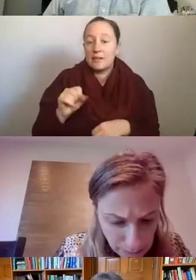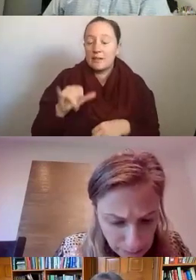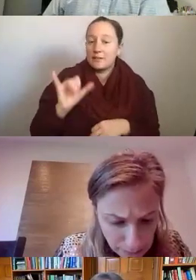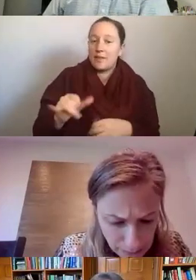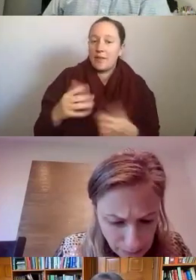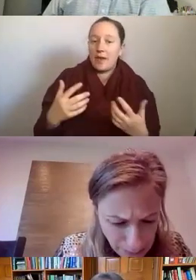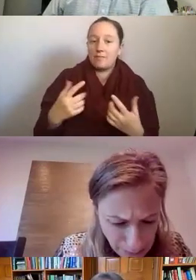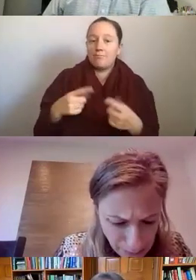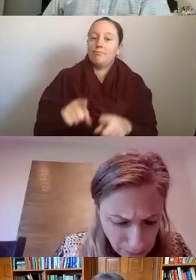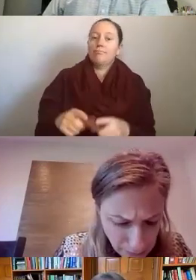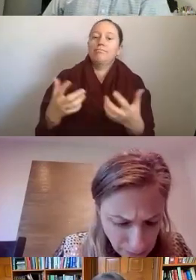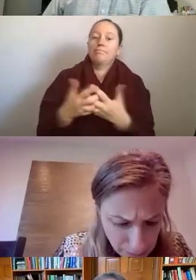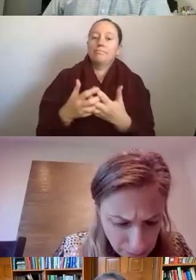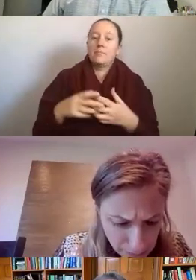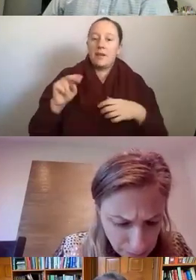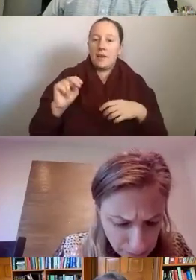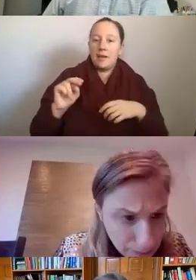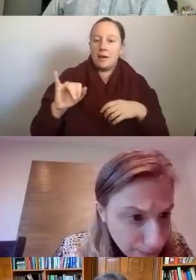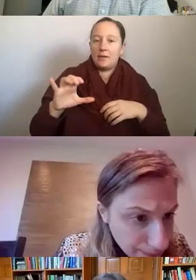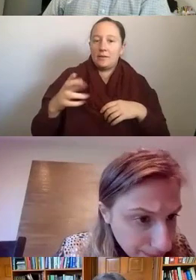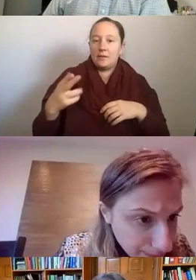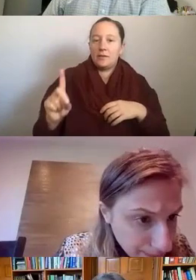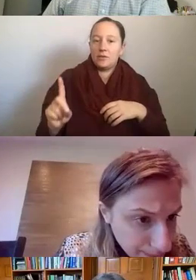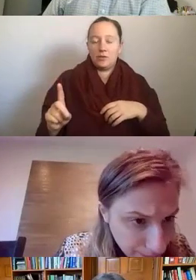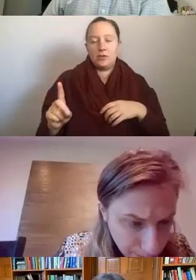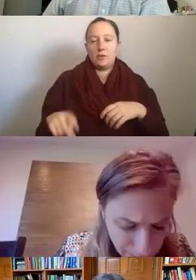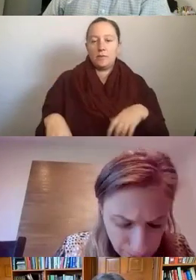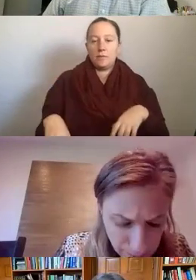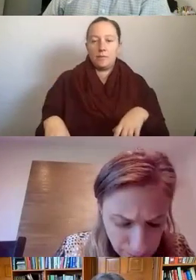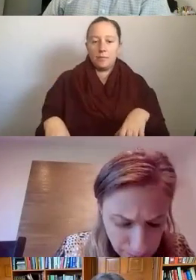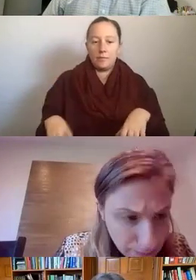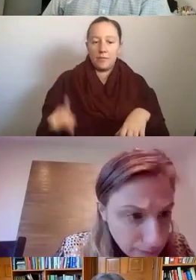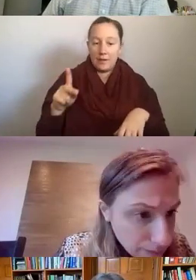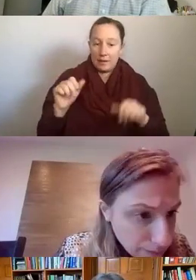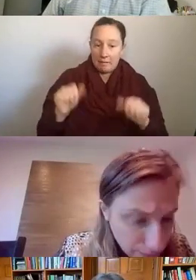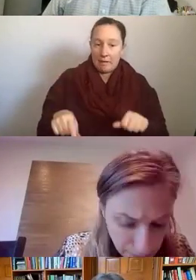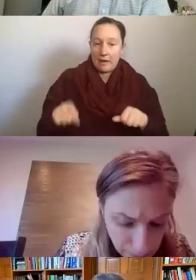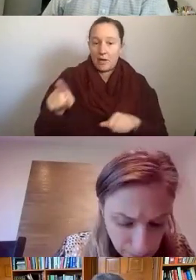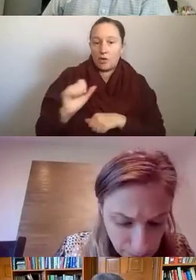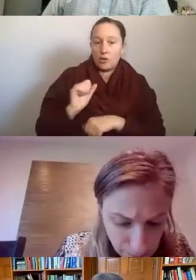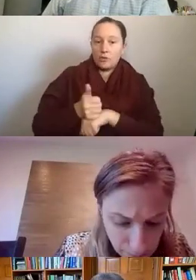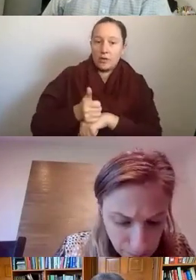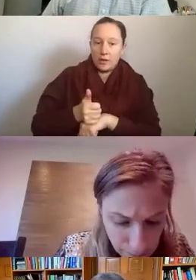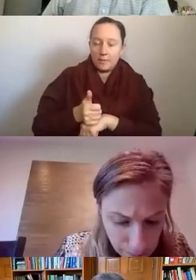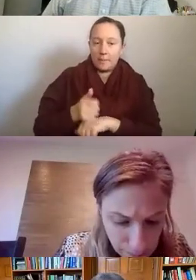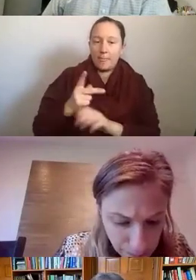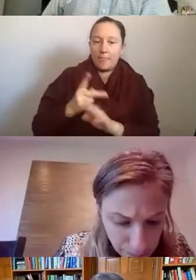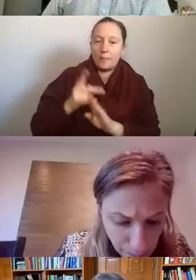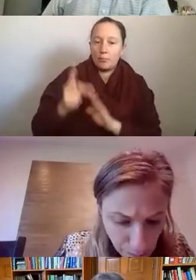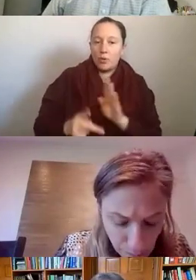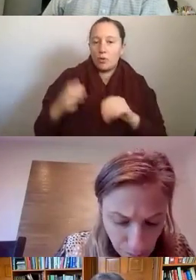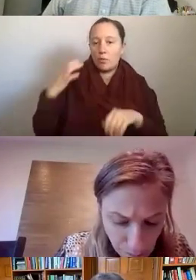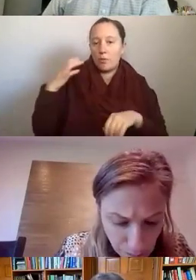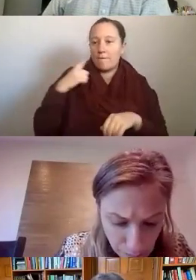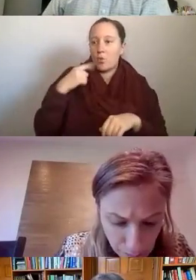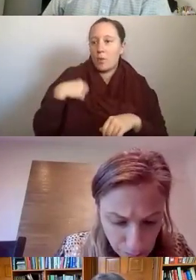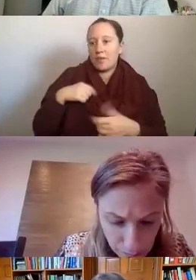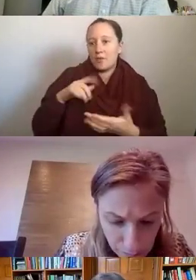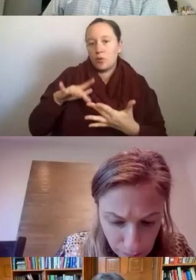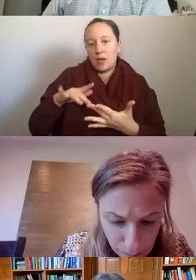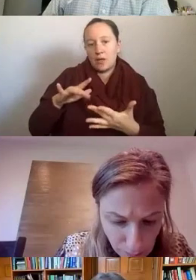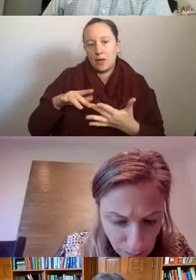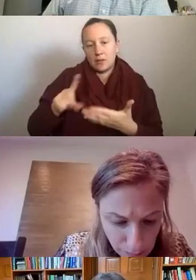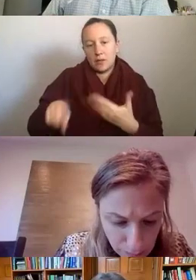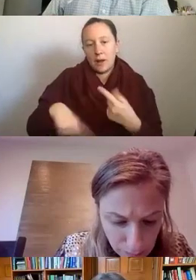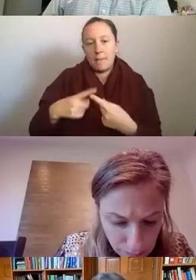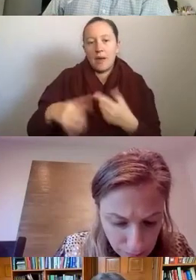line with the mission of NICHD? And can you set up a program officer for me to talk to about